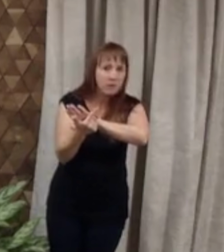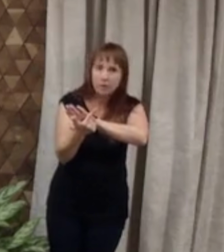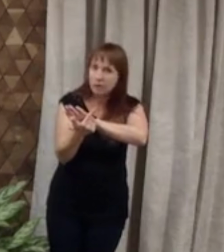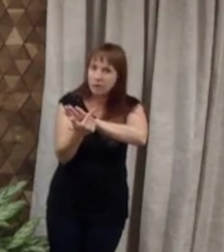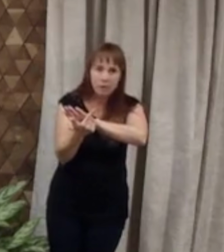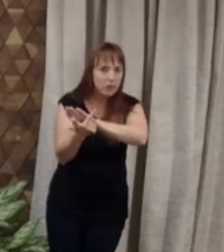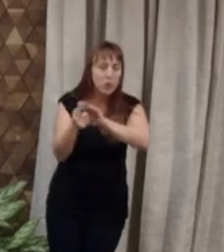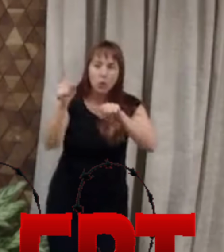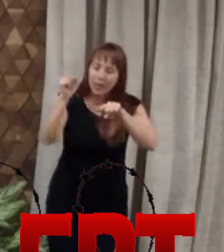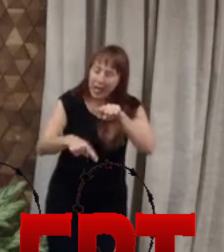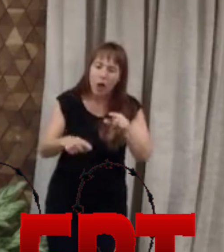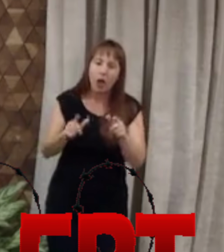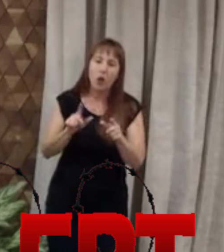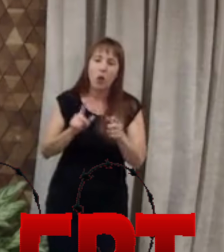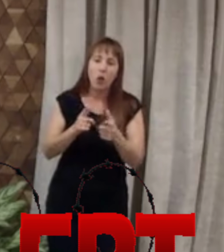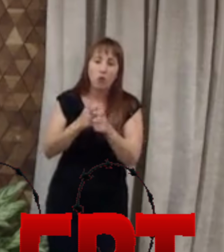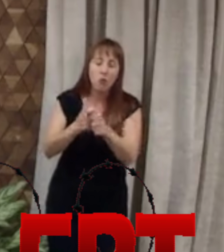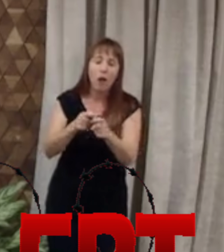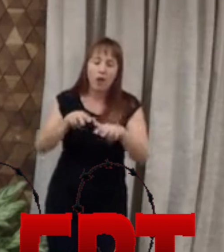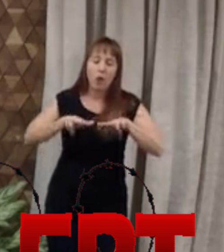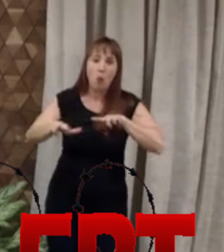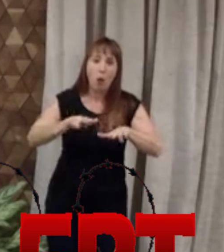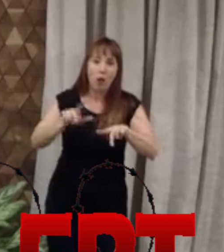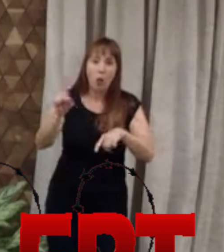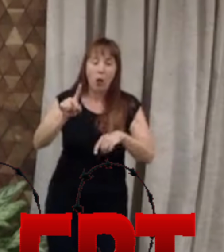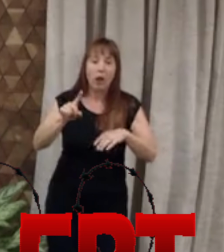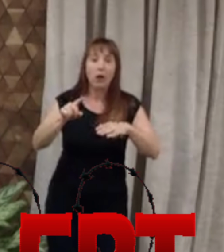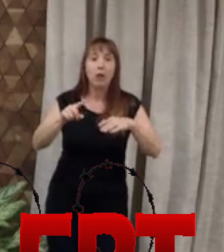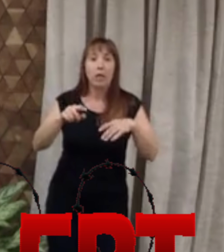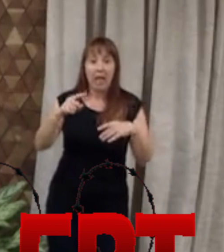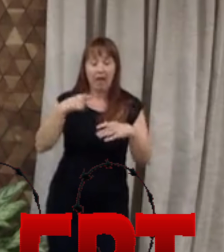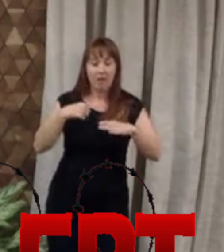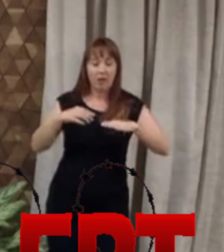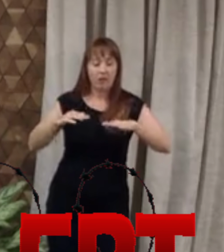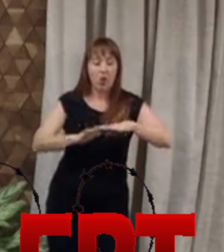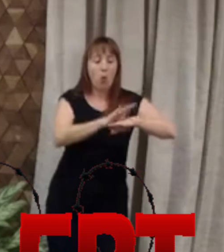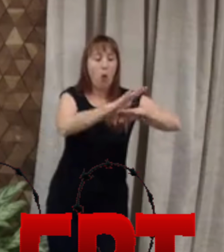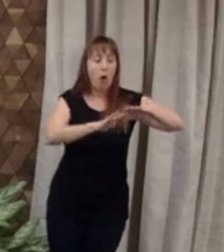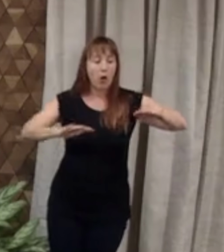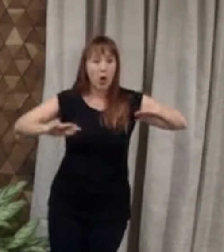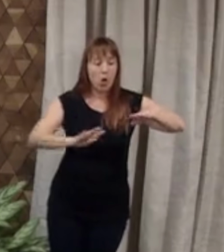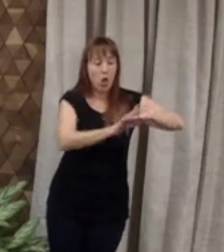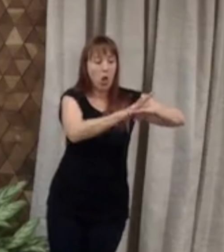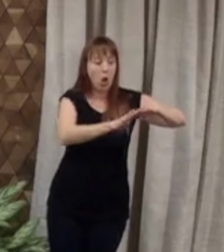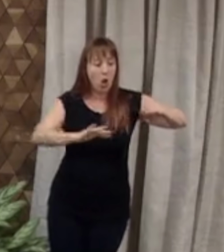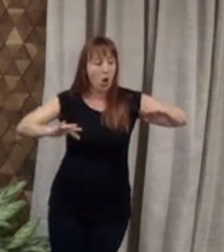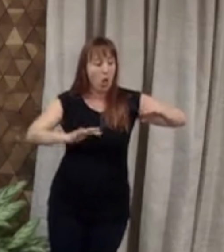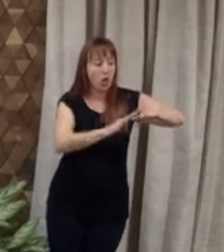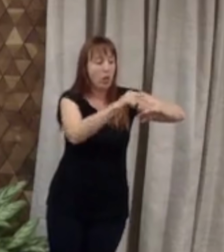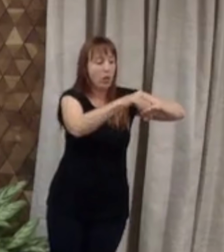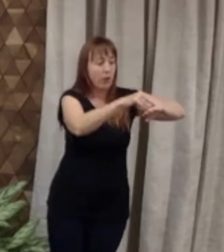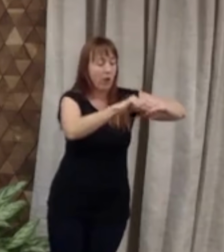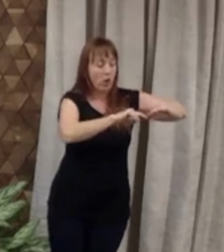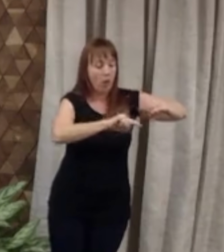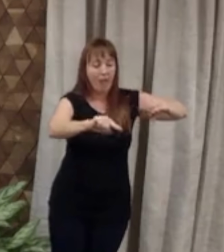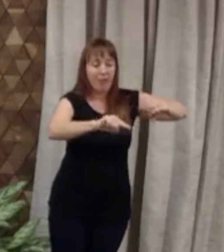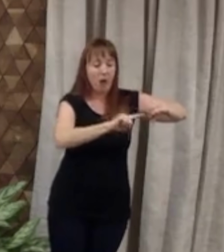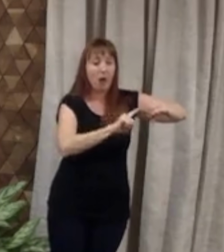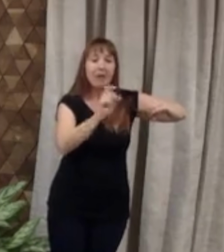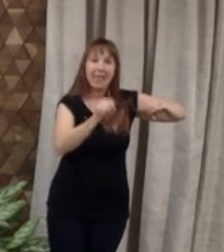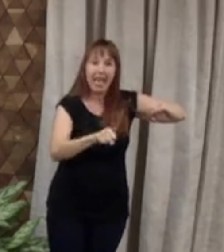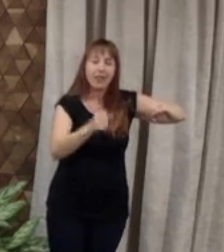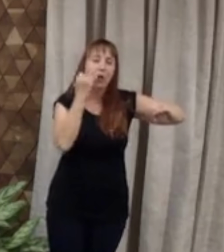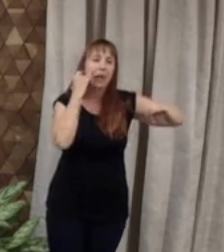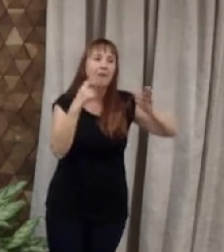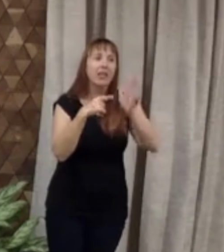place that you can run and walk is below the high water mark. So what does that mean? The easiest thing for me to relate to is